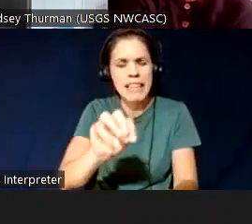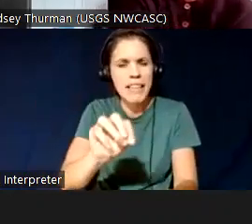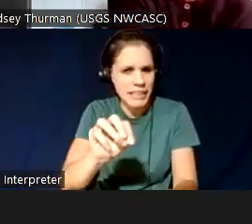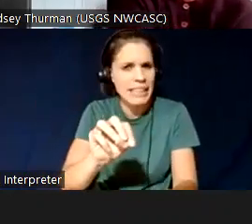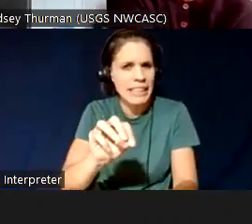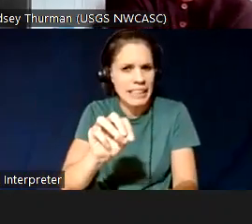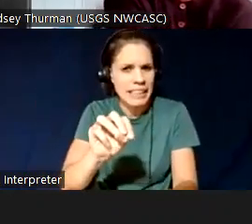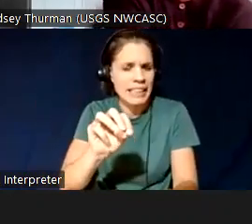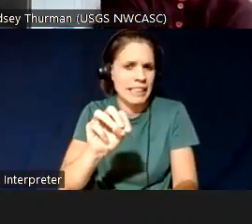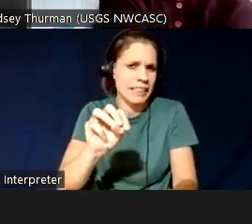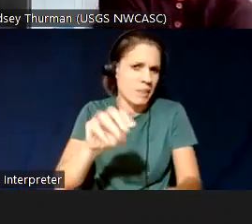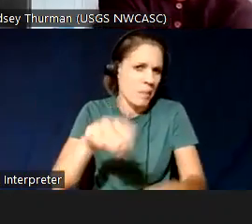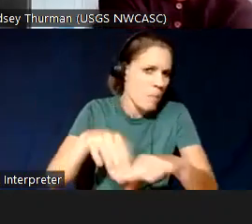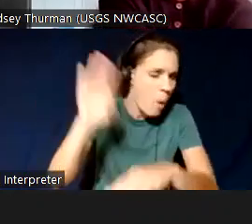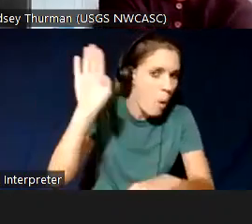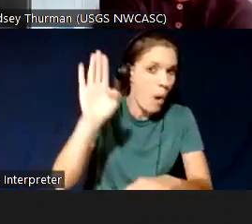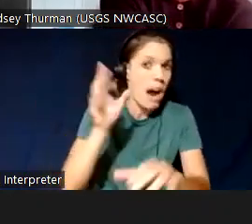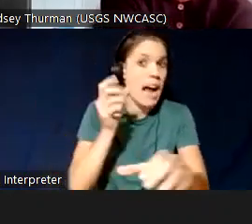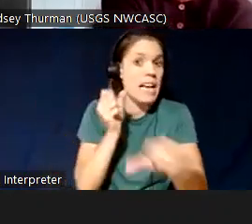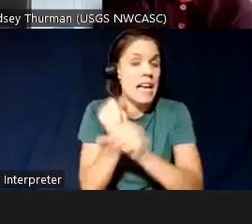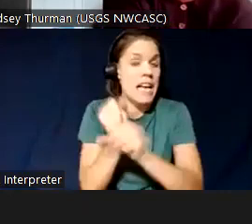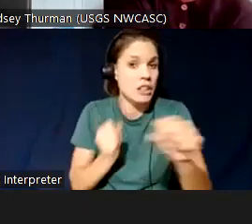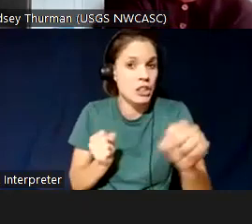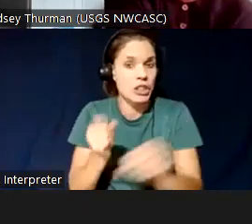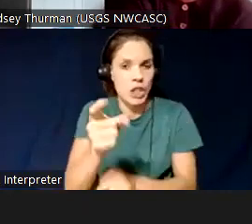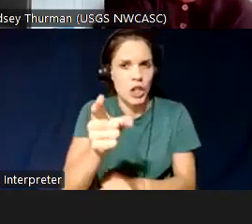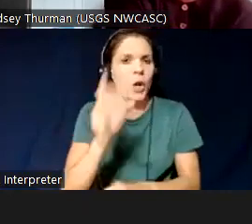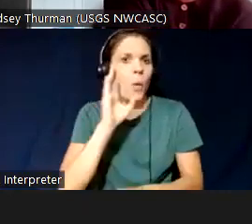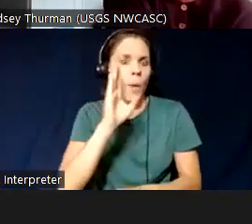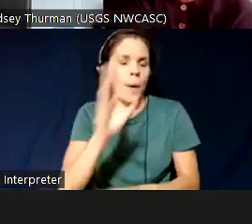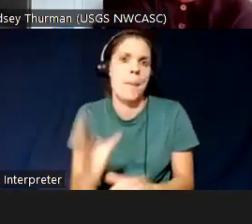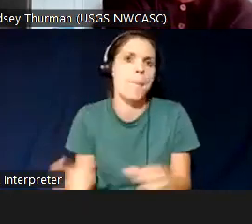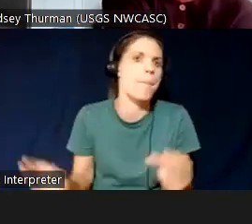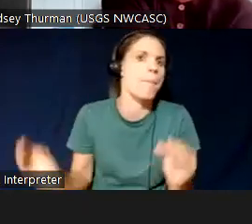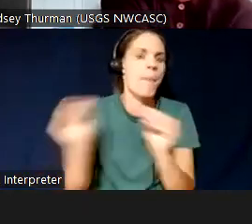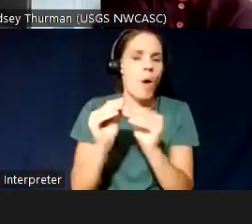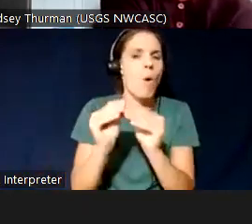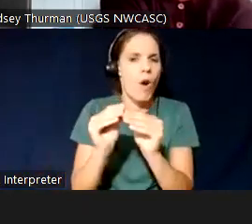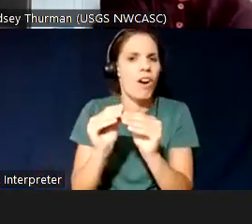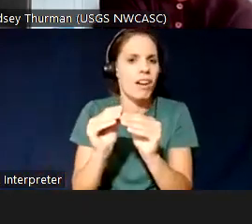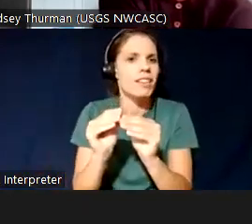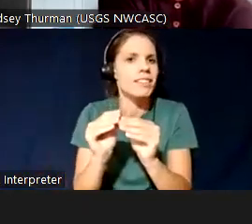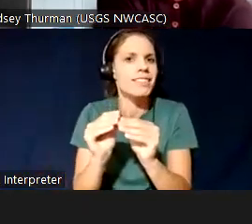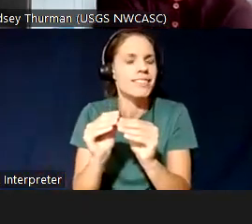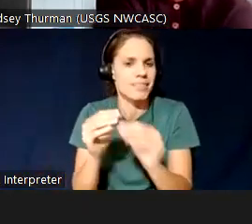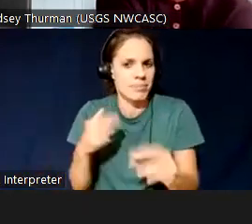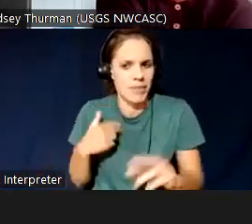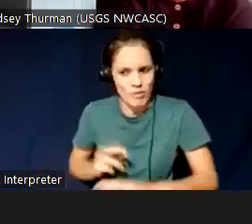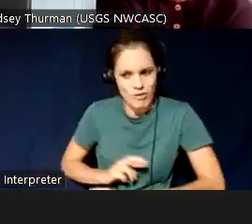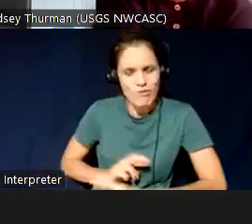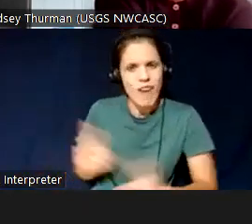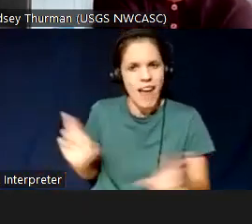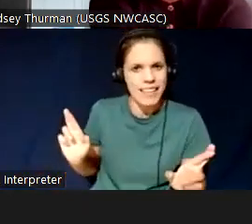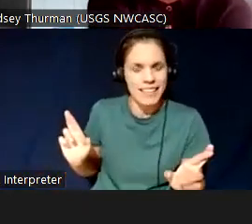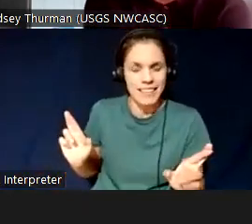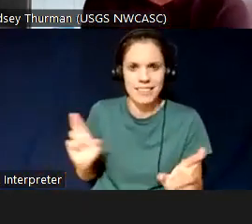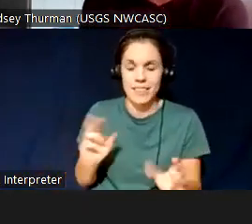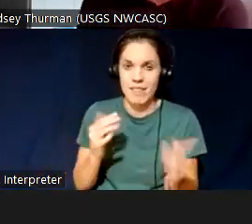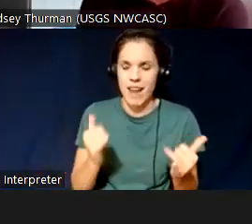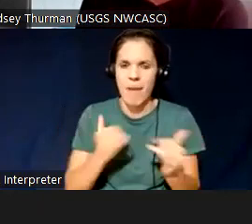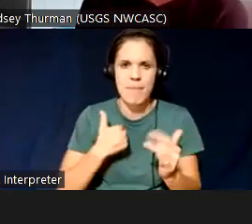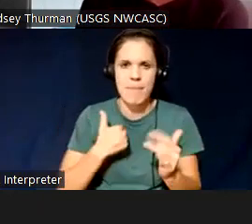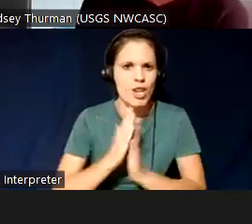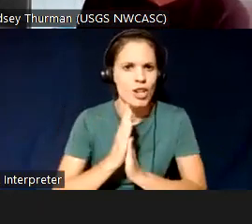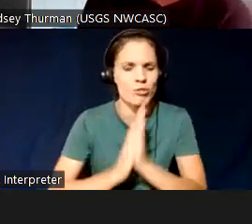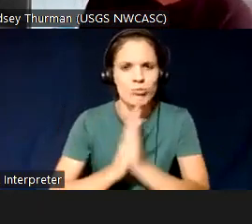next year we'll be doing just a ton more. I've got slated. So this is really motivating me to get this